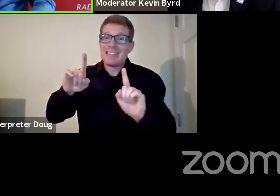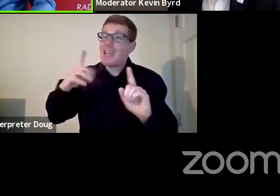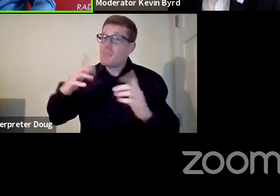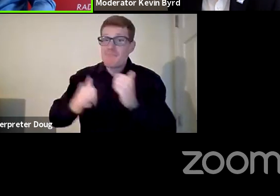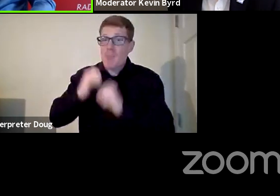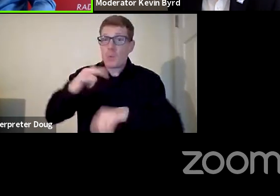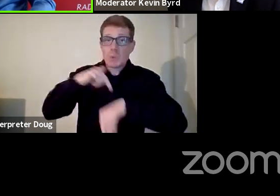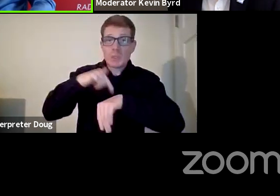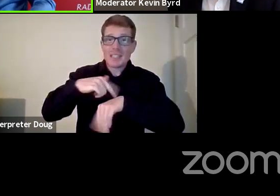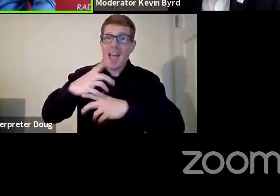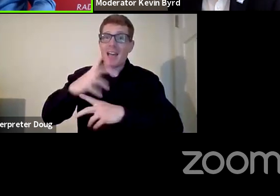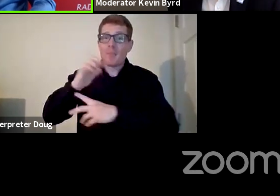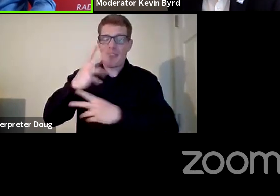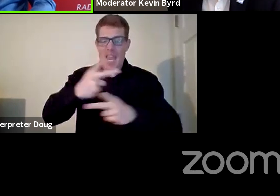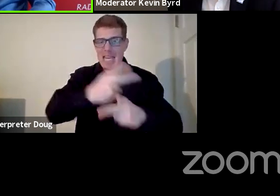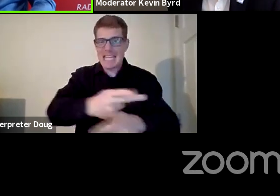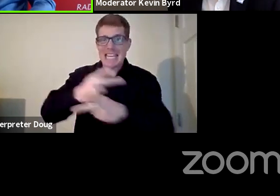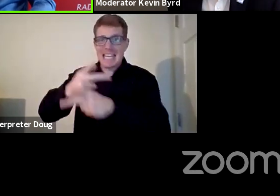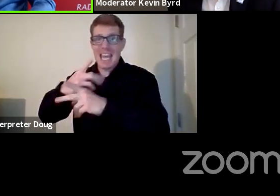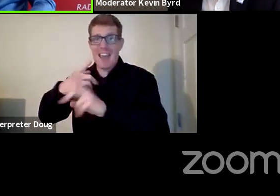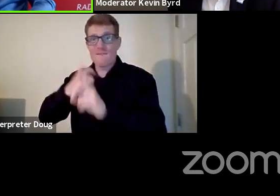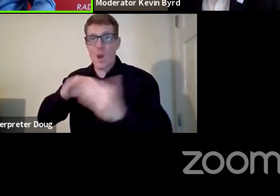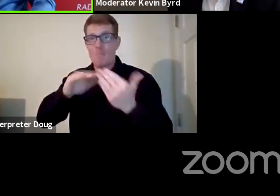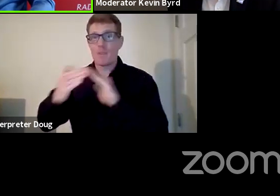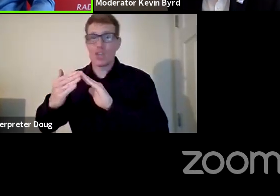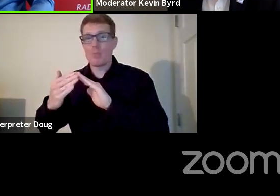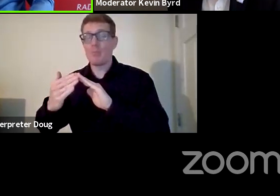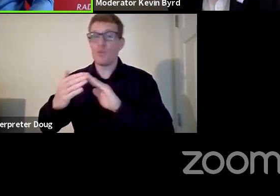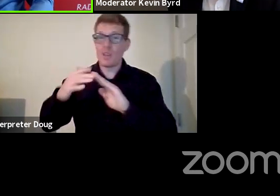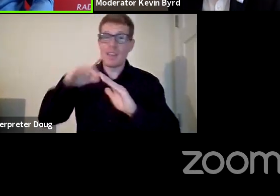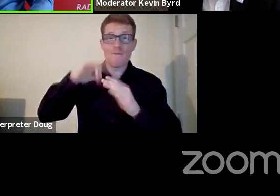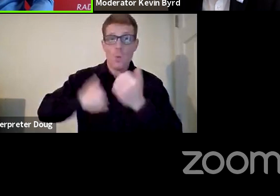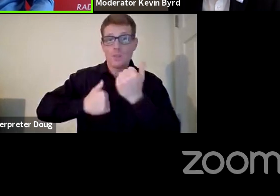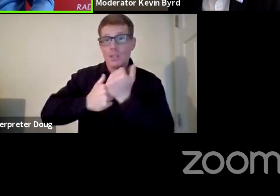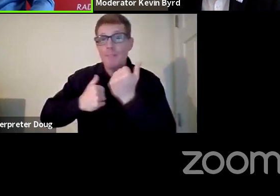to support the community, as well as our faculty, staff, and students.